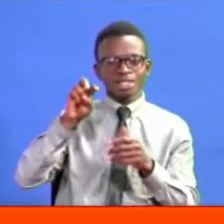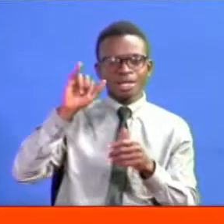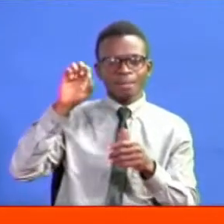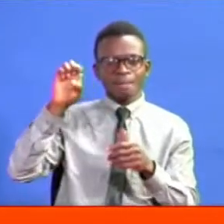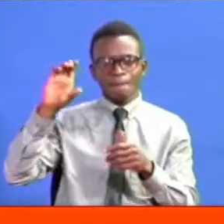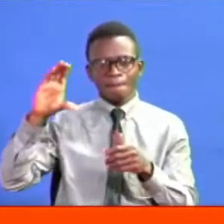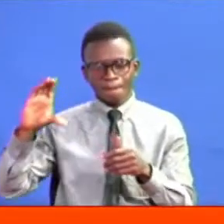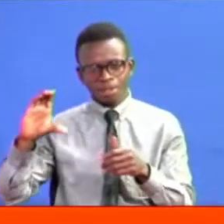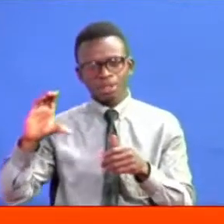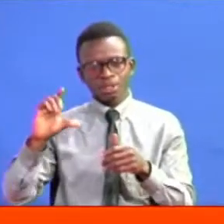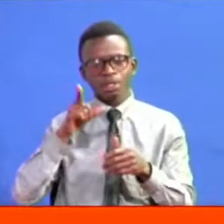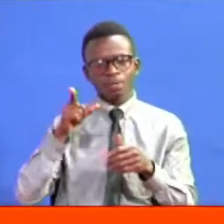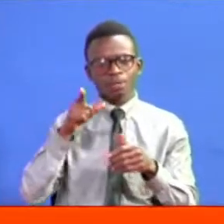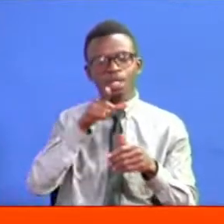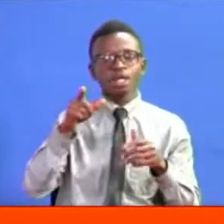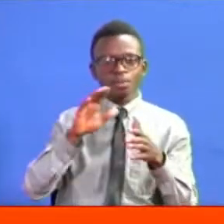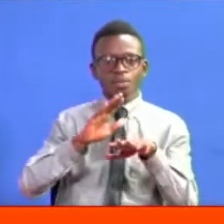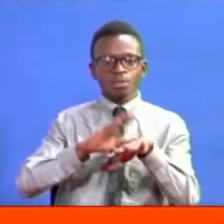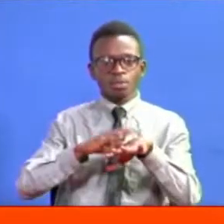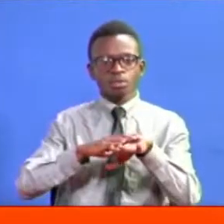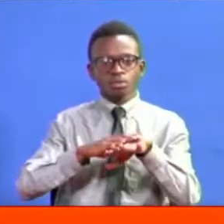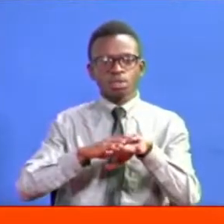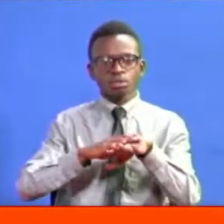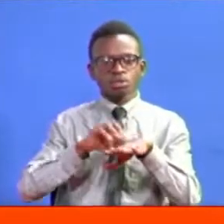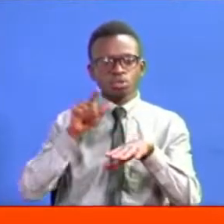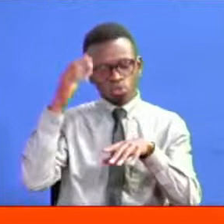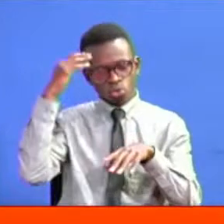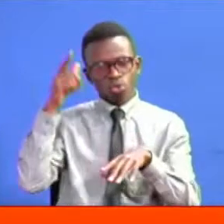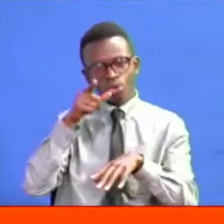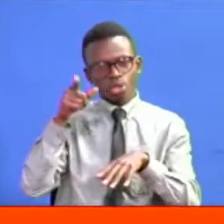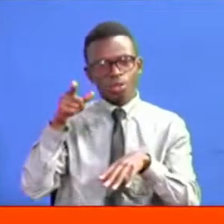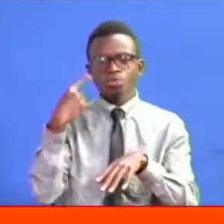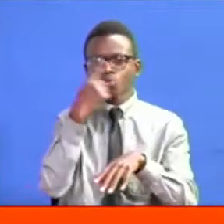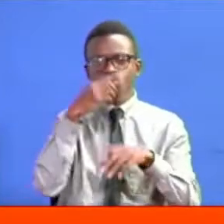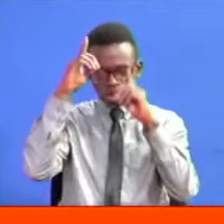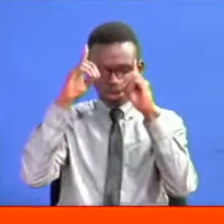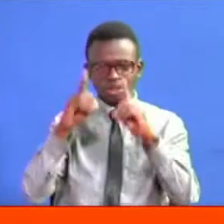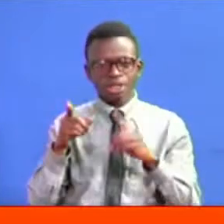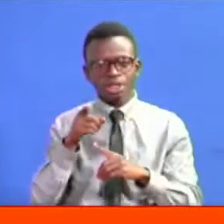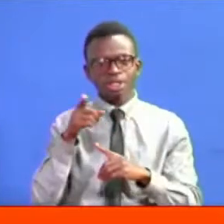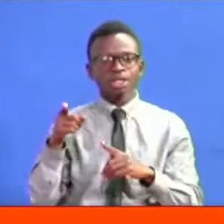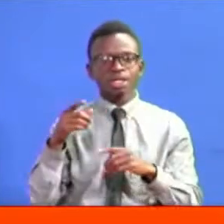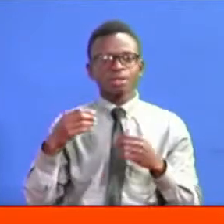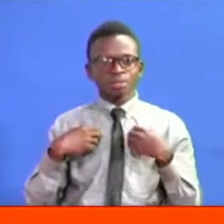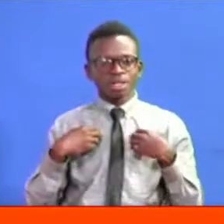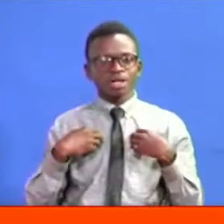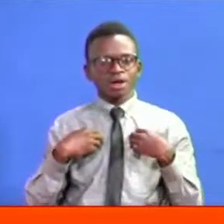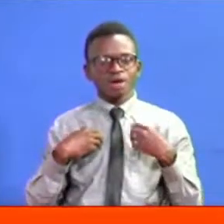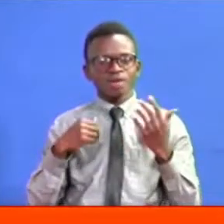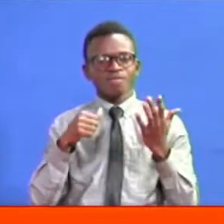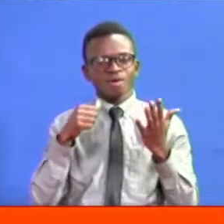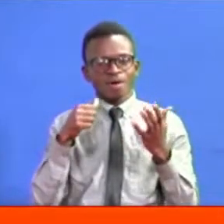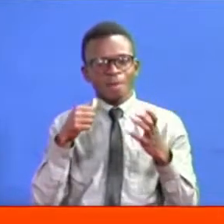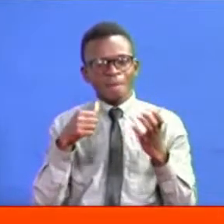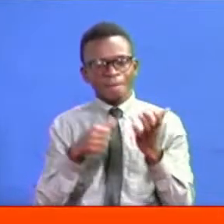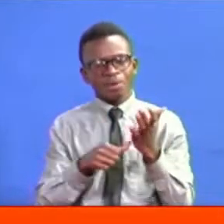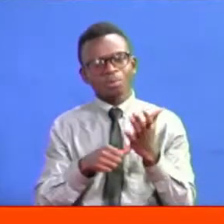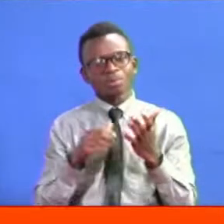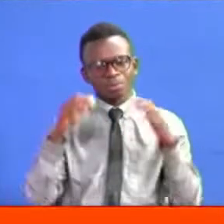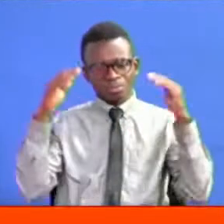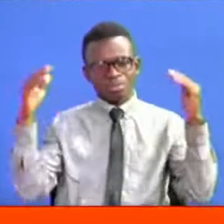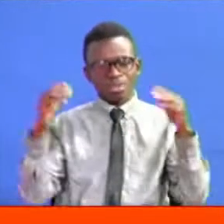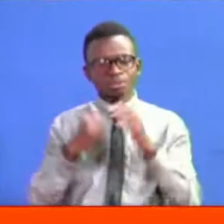every game, you know, the referee is always, you know, on a very difficult position. I want to believe that